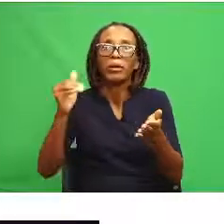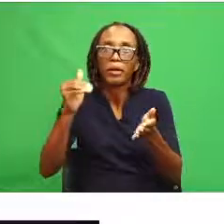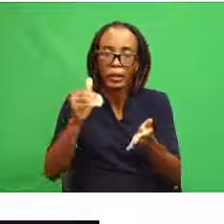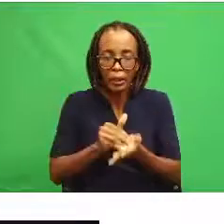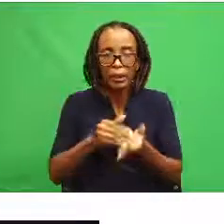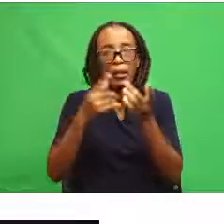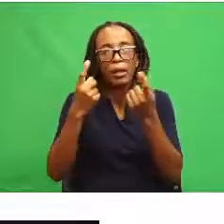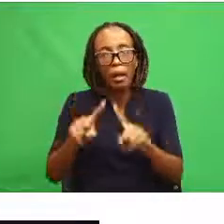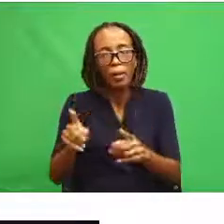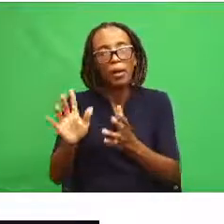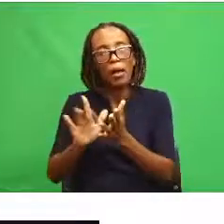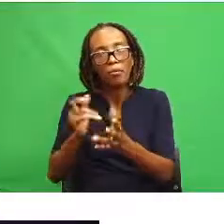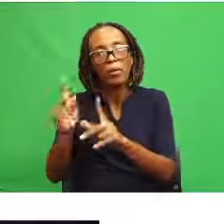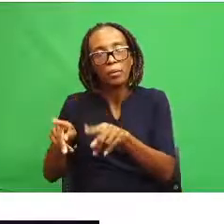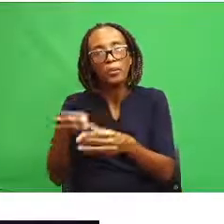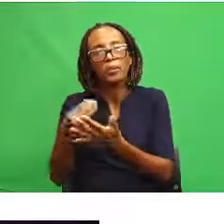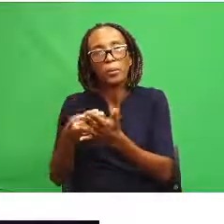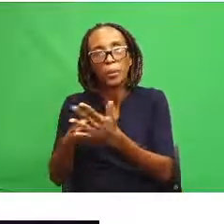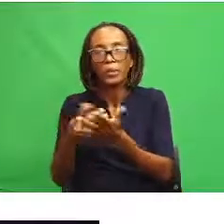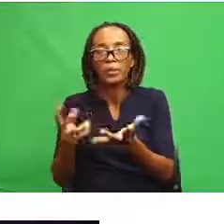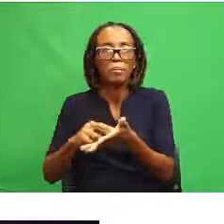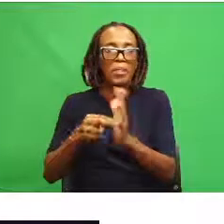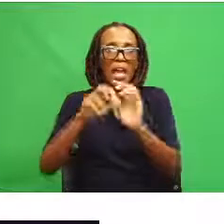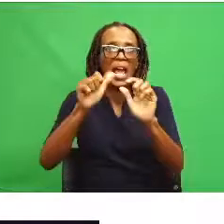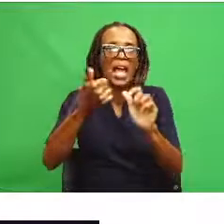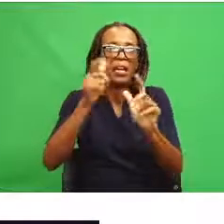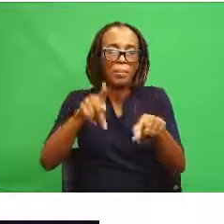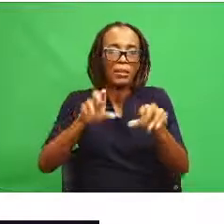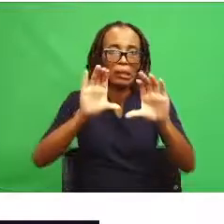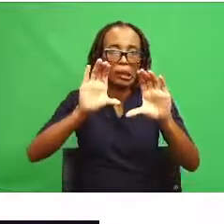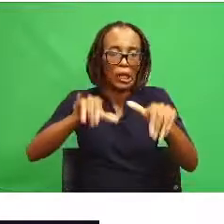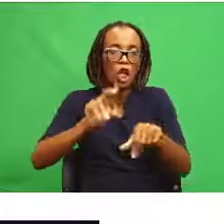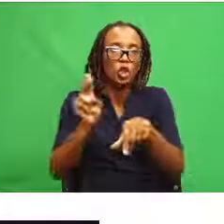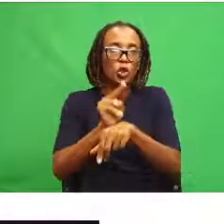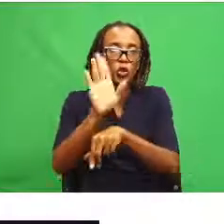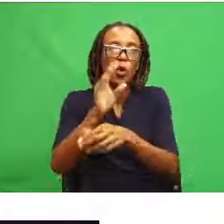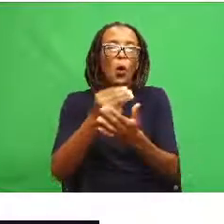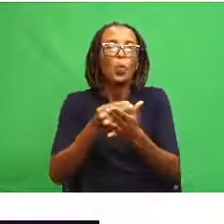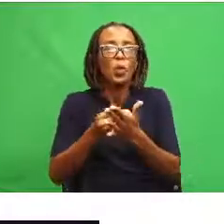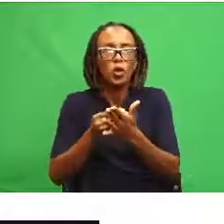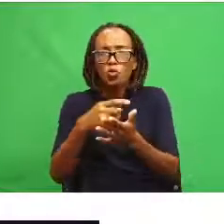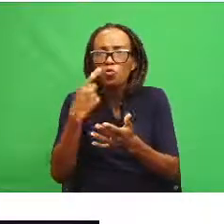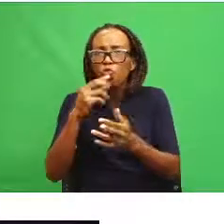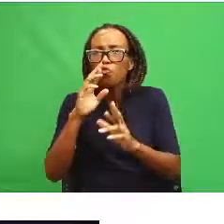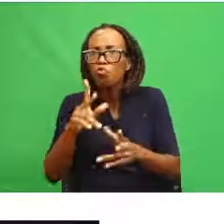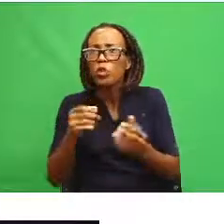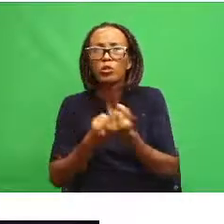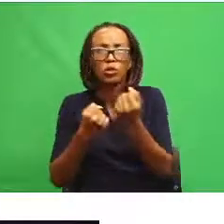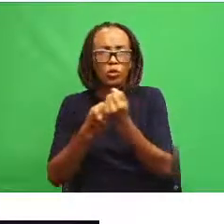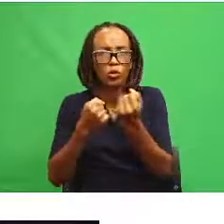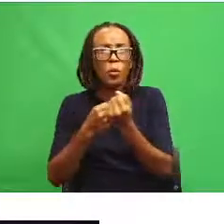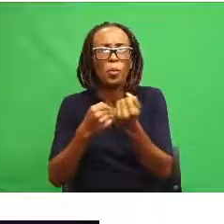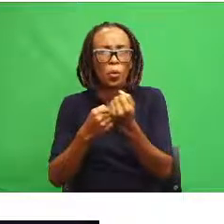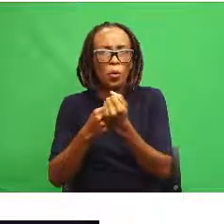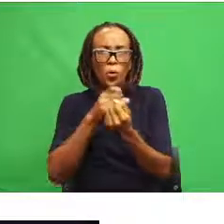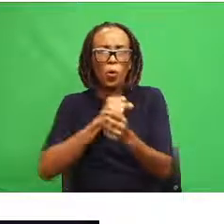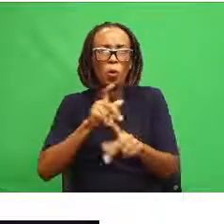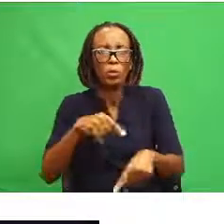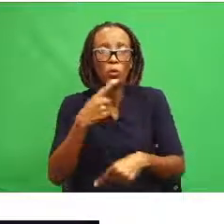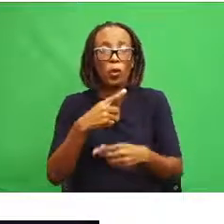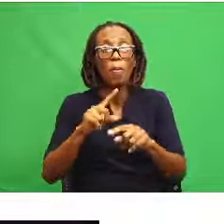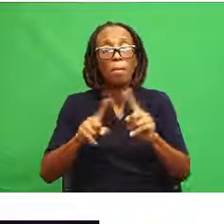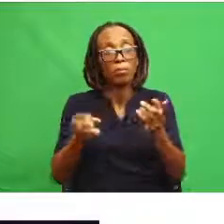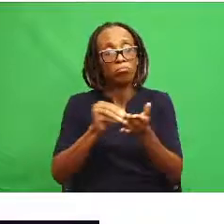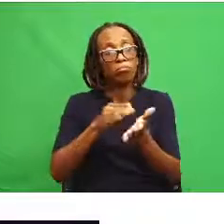question. It's almost up for grabs, and it's very difficult to ascertain who should be that nominee. But the question of the